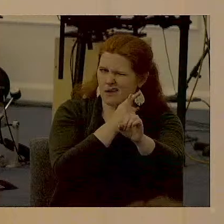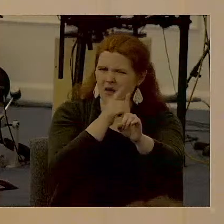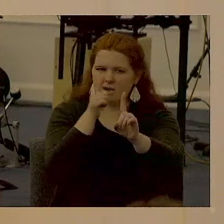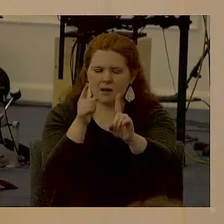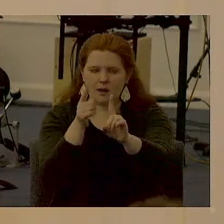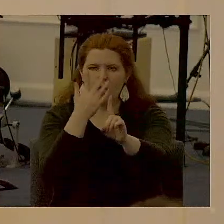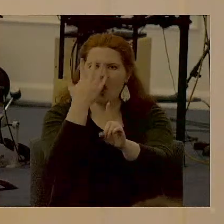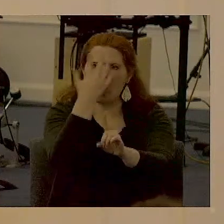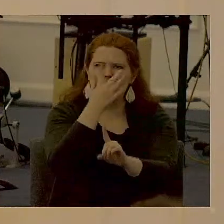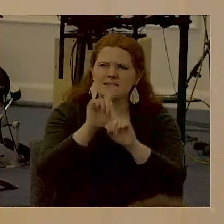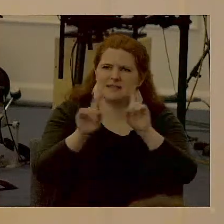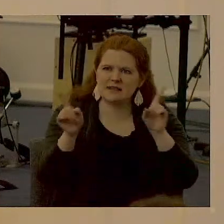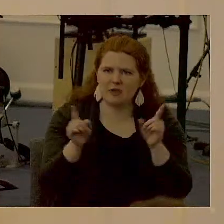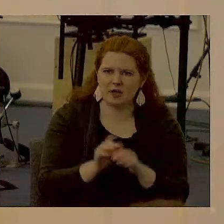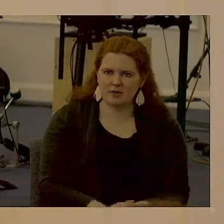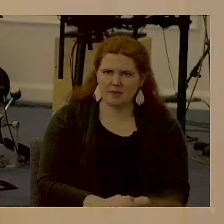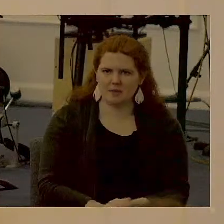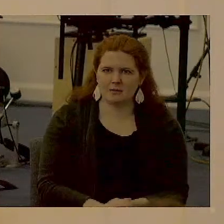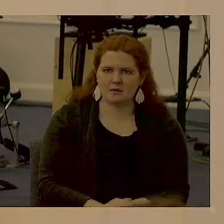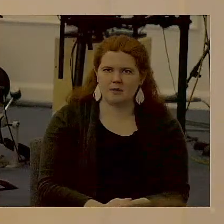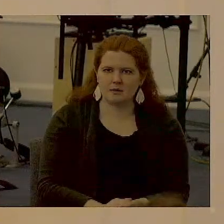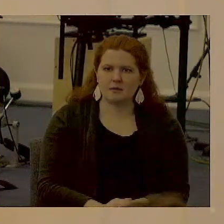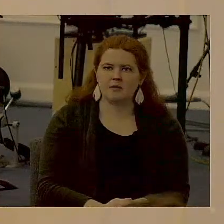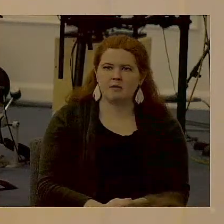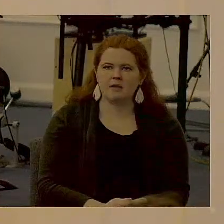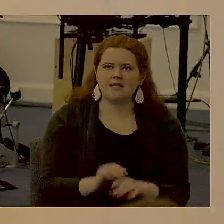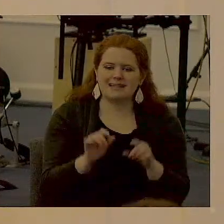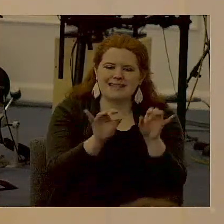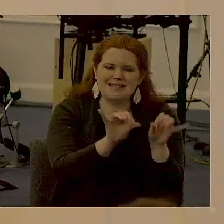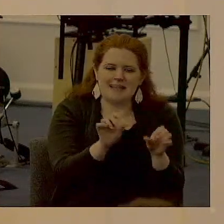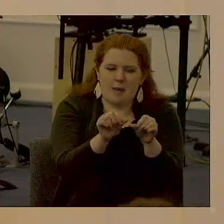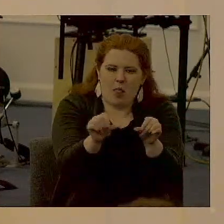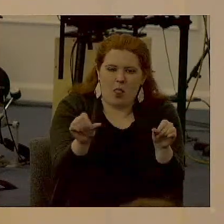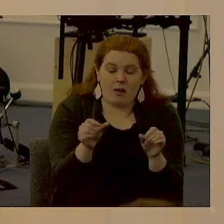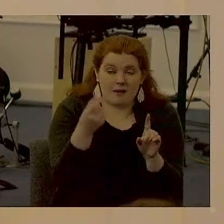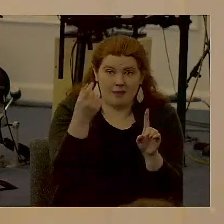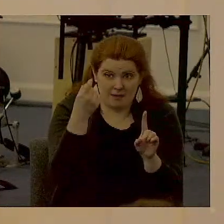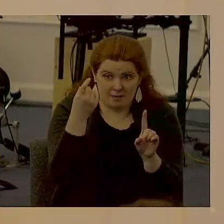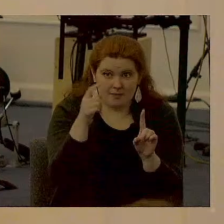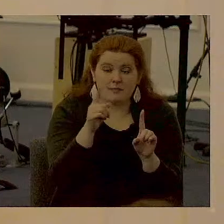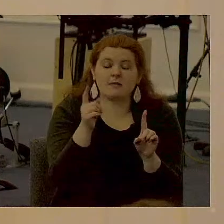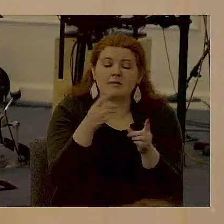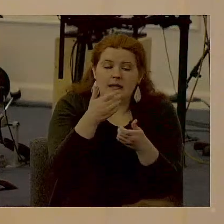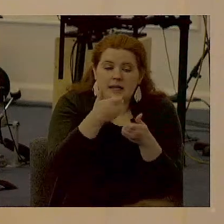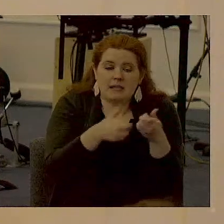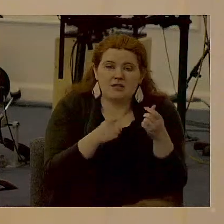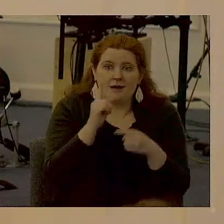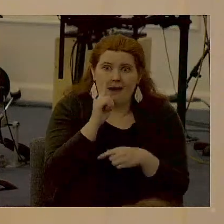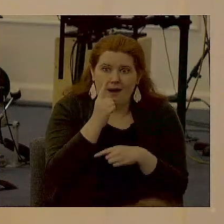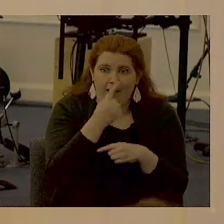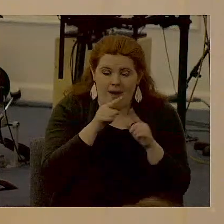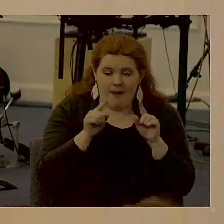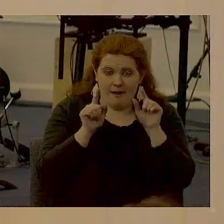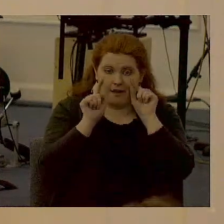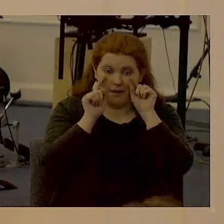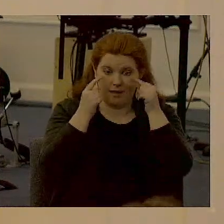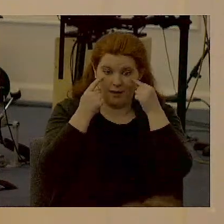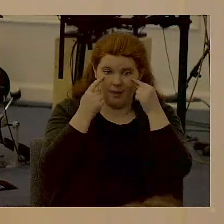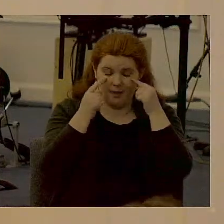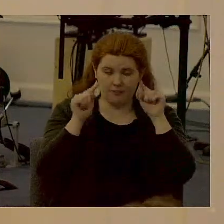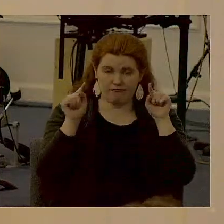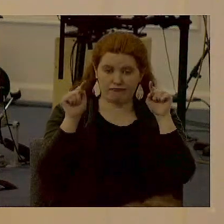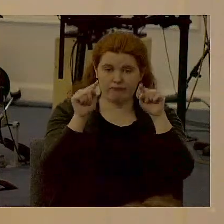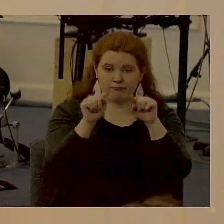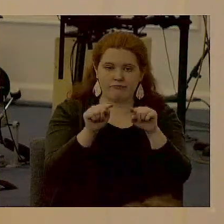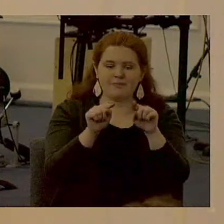different. It's not pointing in the exact same location, because it turns out that each eye is not